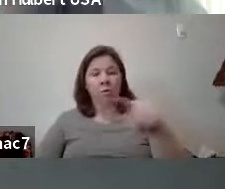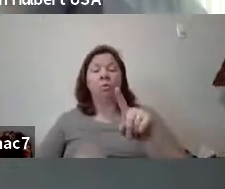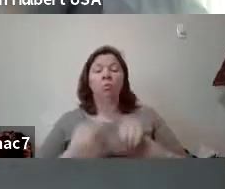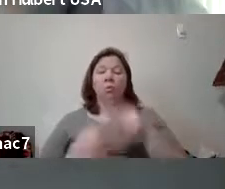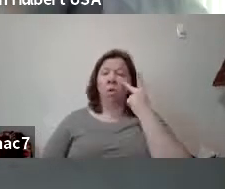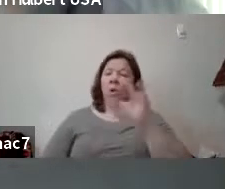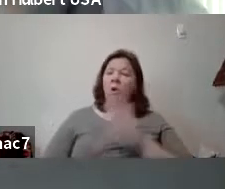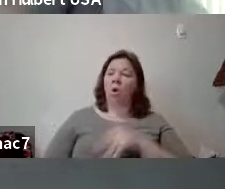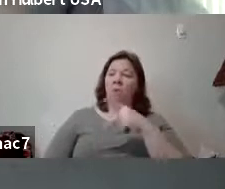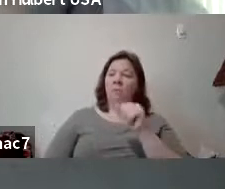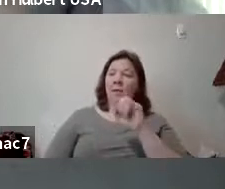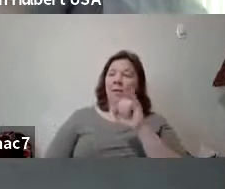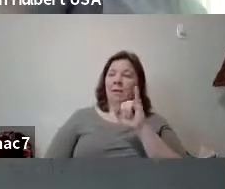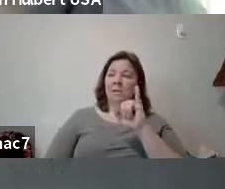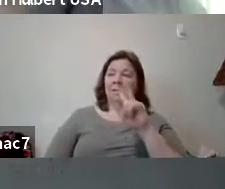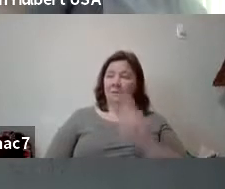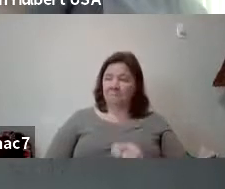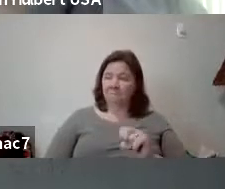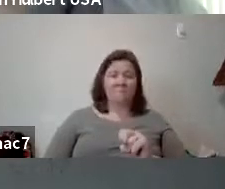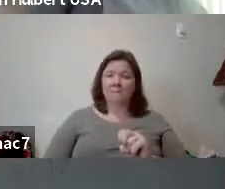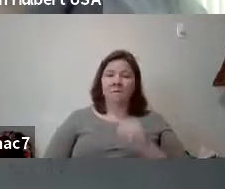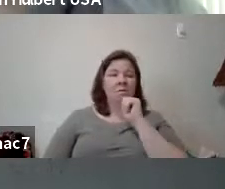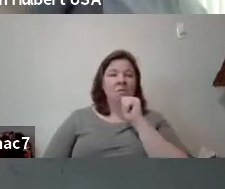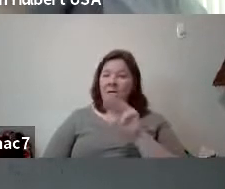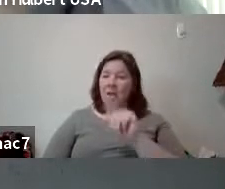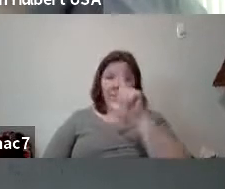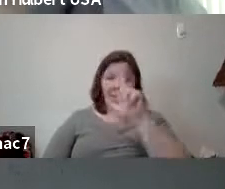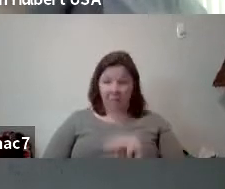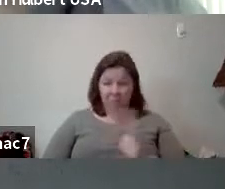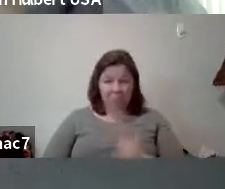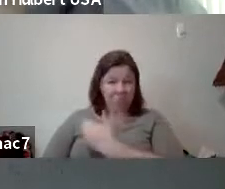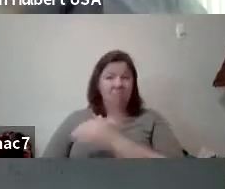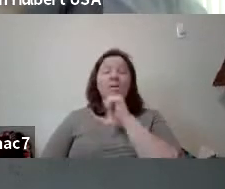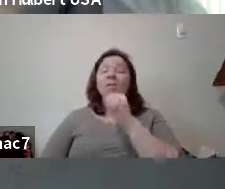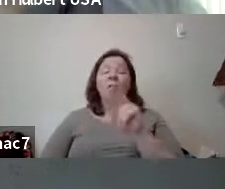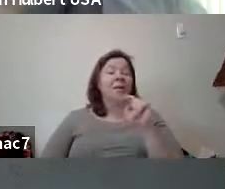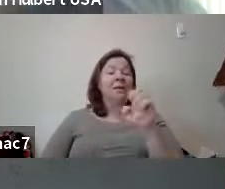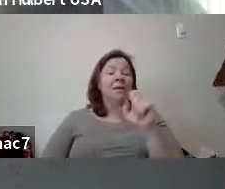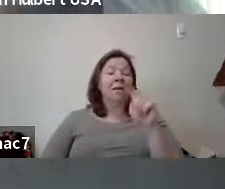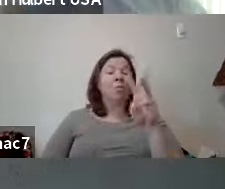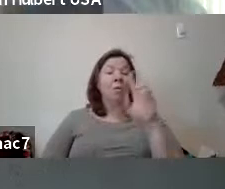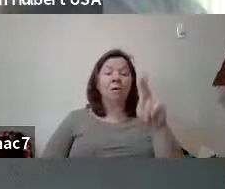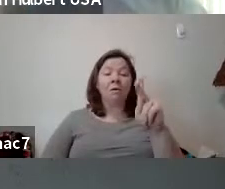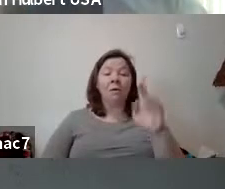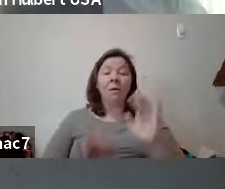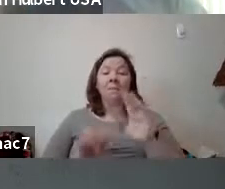at ONPASSIVE. It is definitely not an MLM. It is not a network marketing company. Please